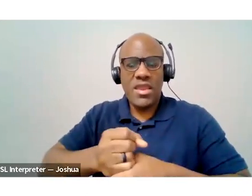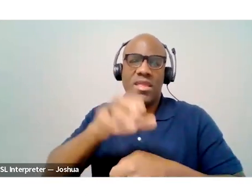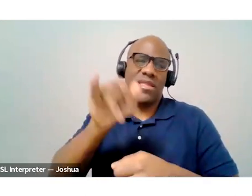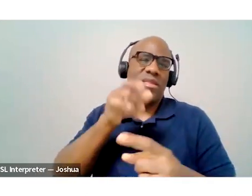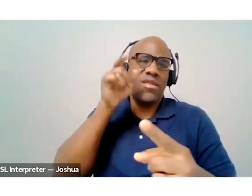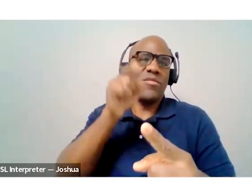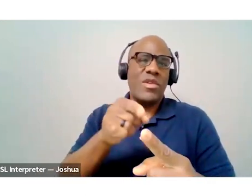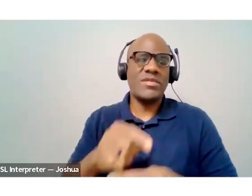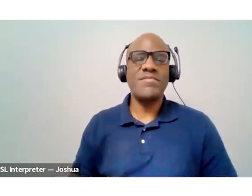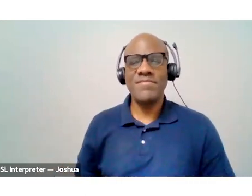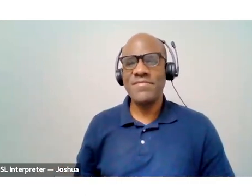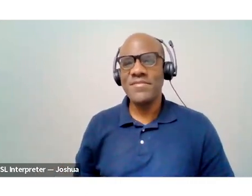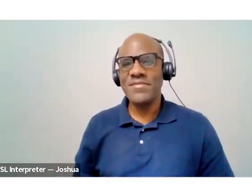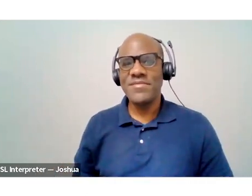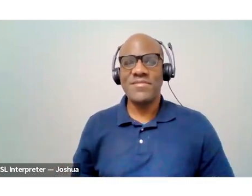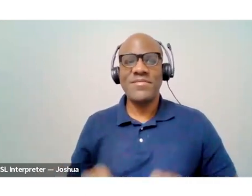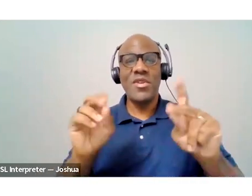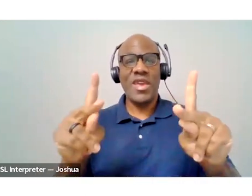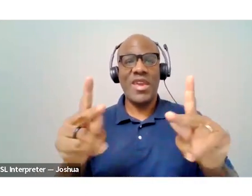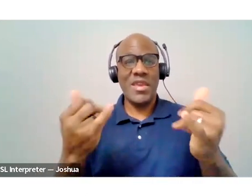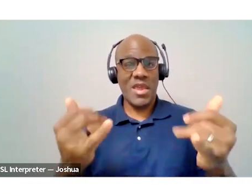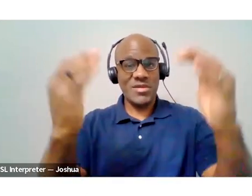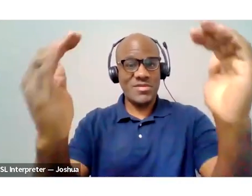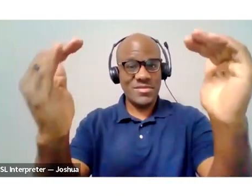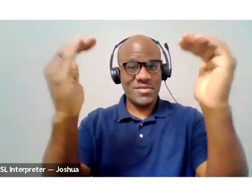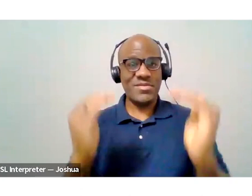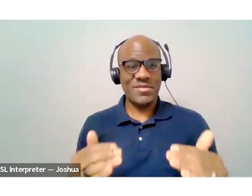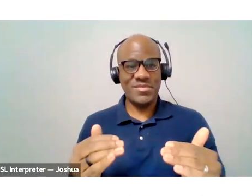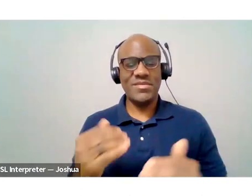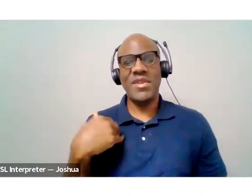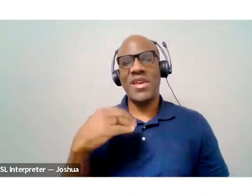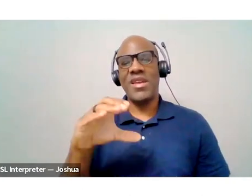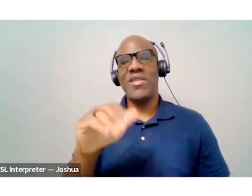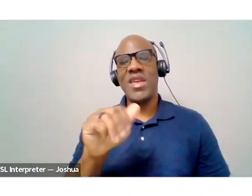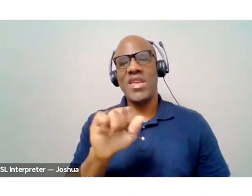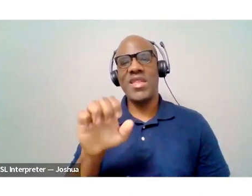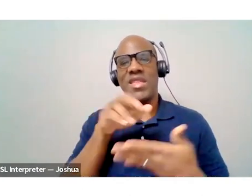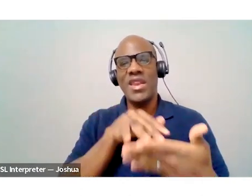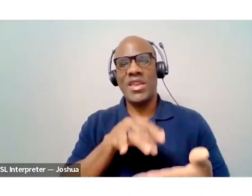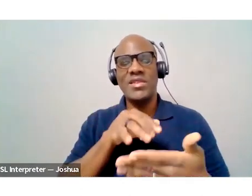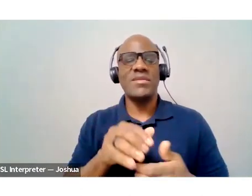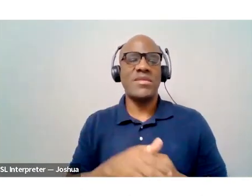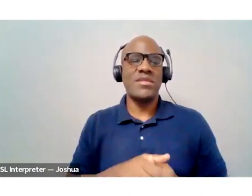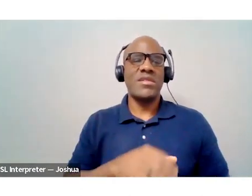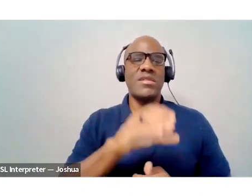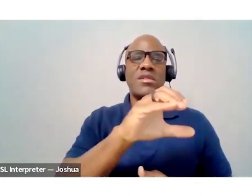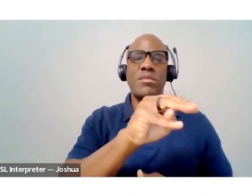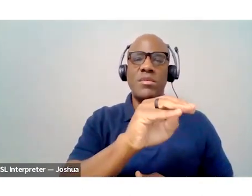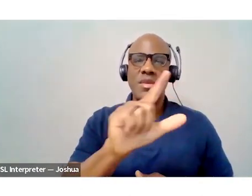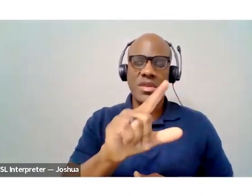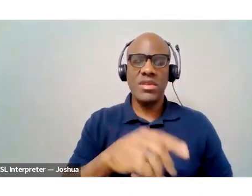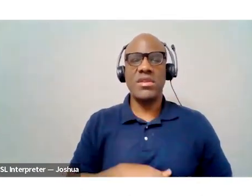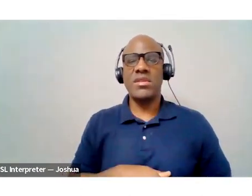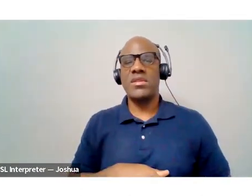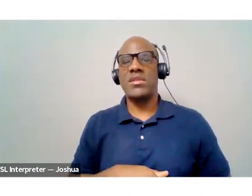Okay. So let's go to a case study in how this framework of critical media literacy and creative